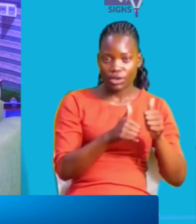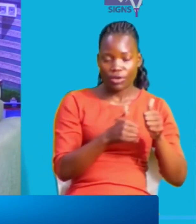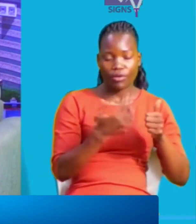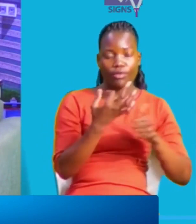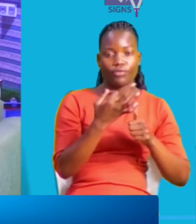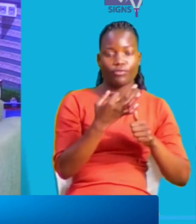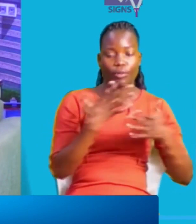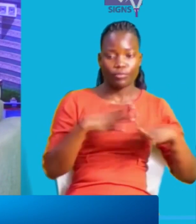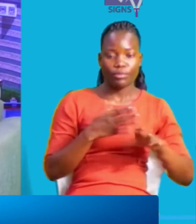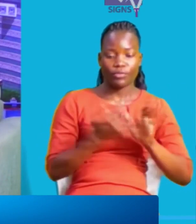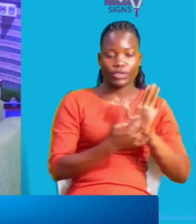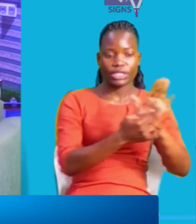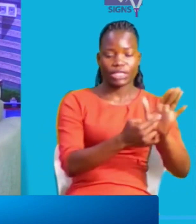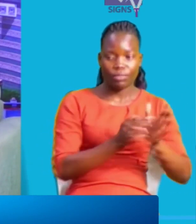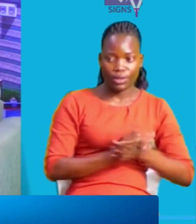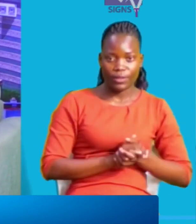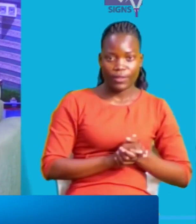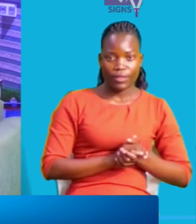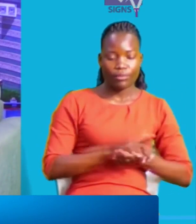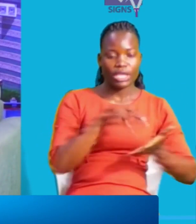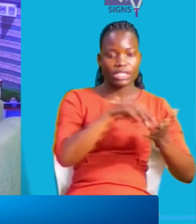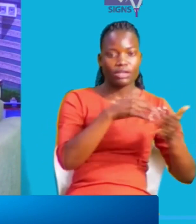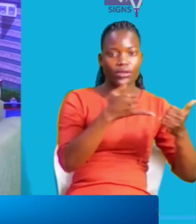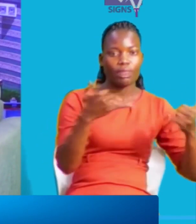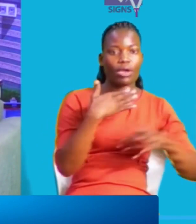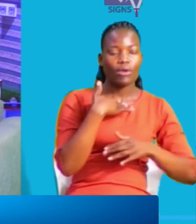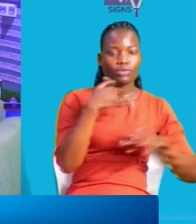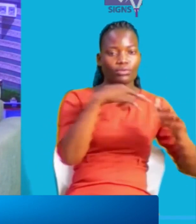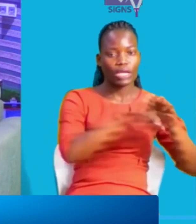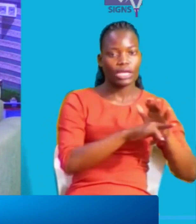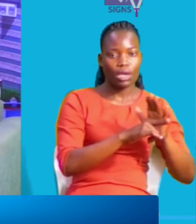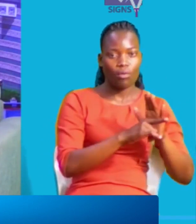public, for example, tuko na kwa line, tunataka tupande gari.